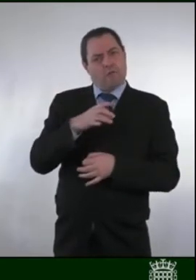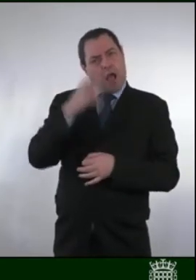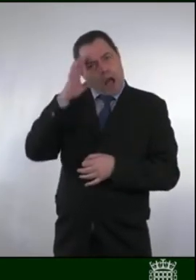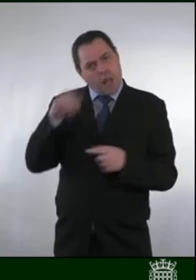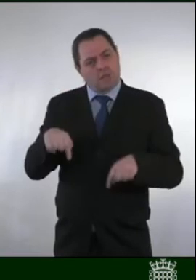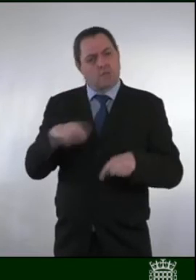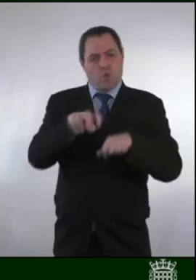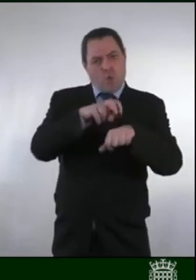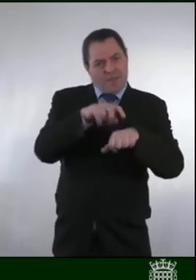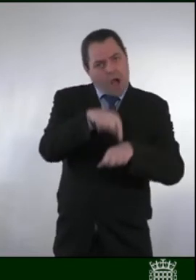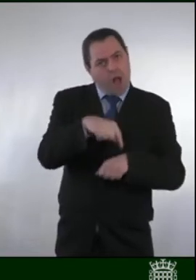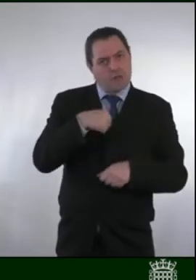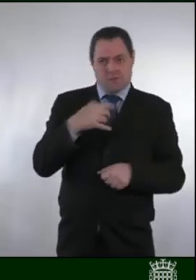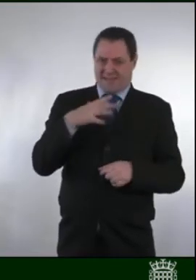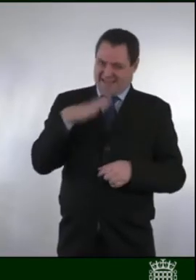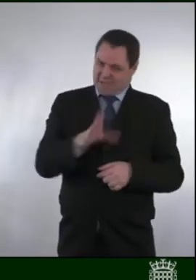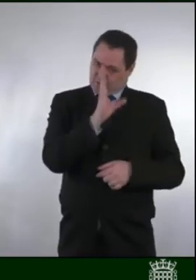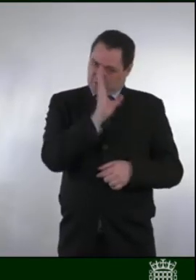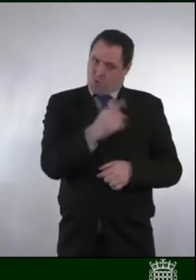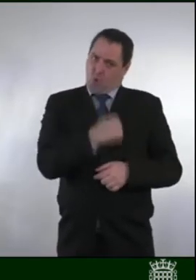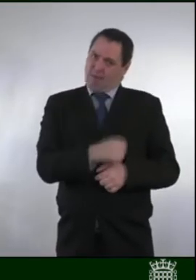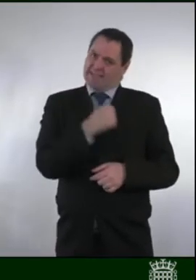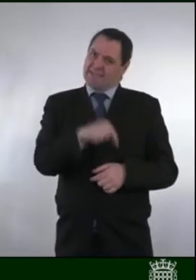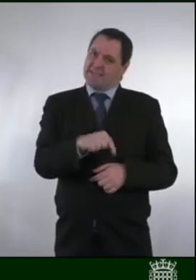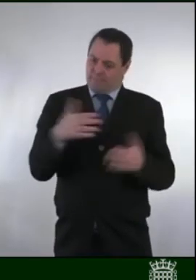straight with the people in Northern Ireland not be a good start?